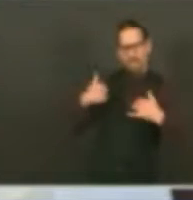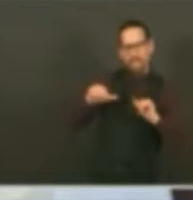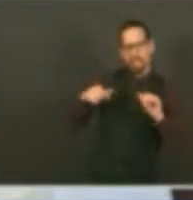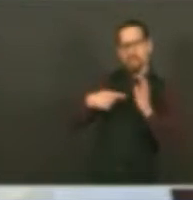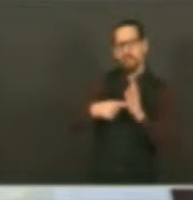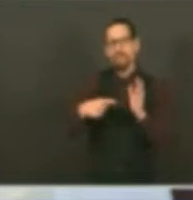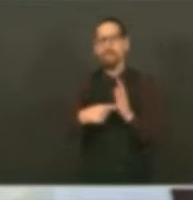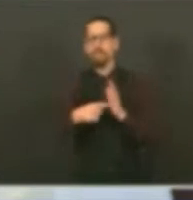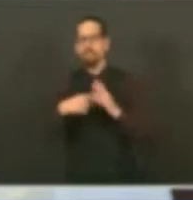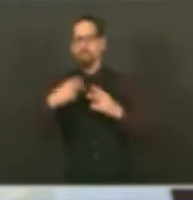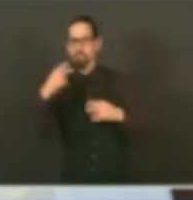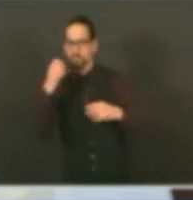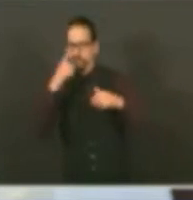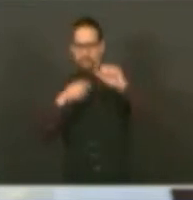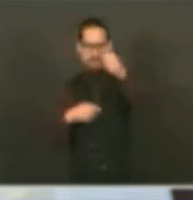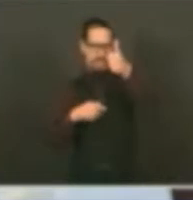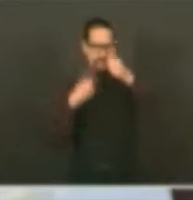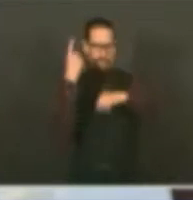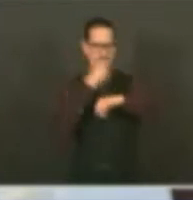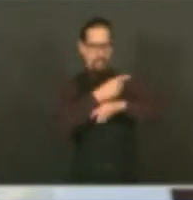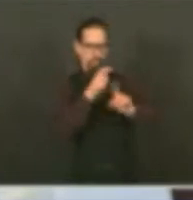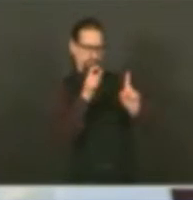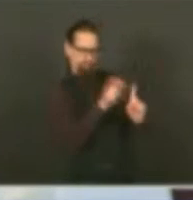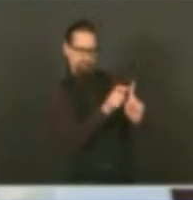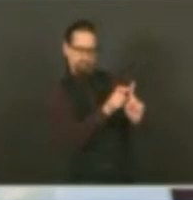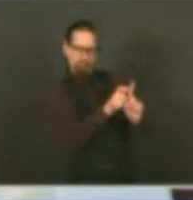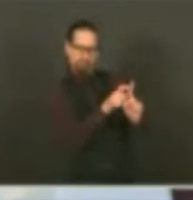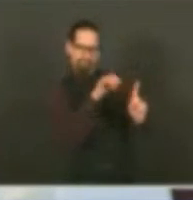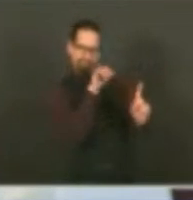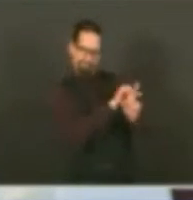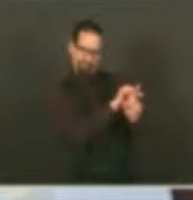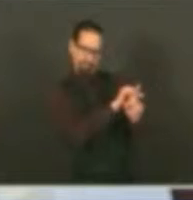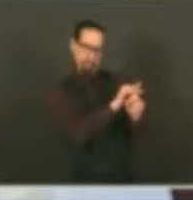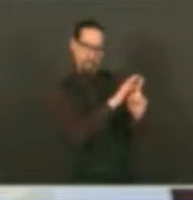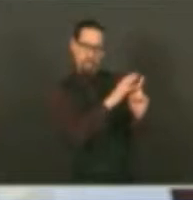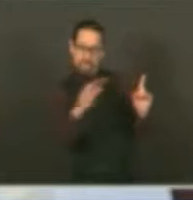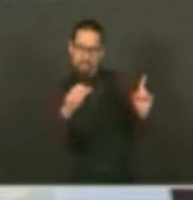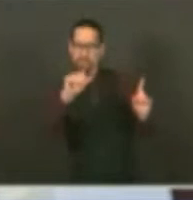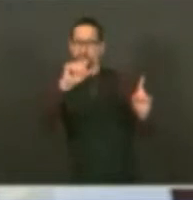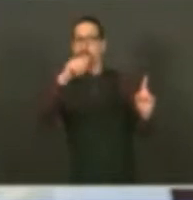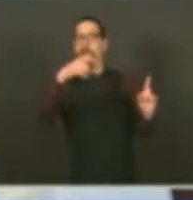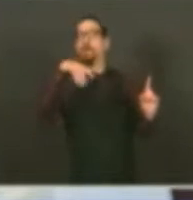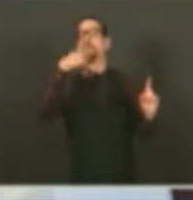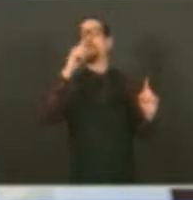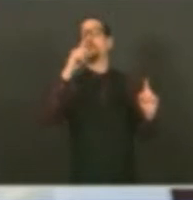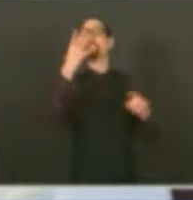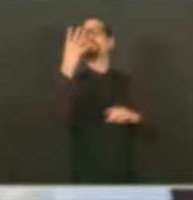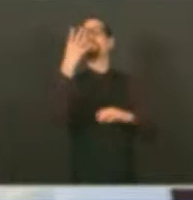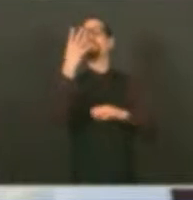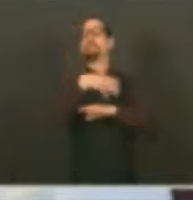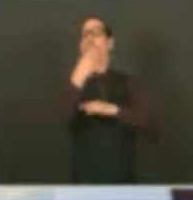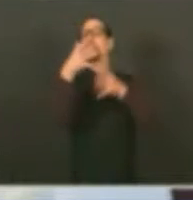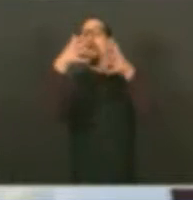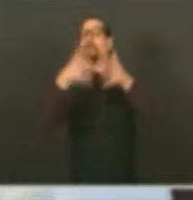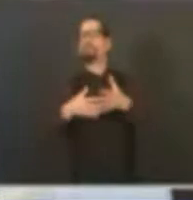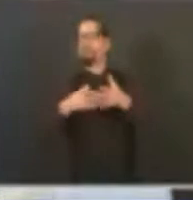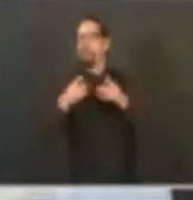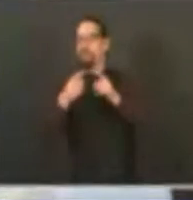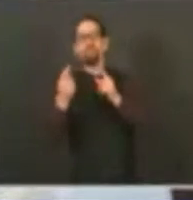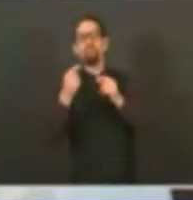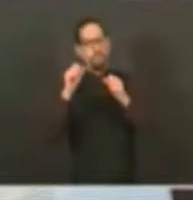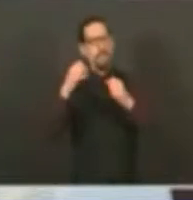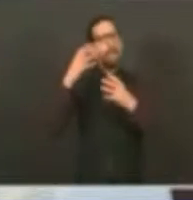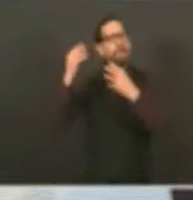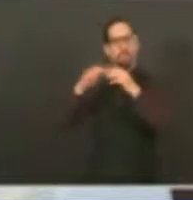days. That's how we are able to make this adjustment. You can also shorten your quarantine to 7 days if